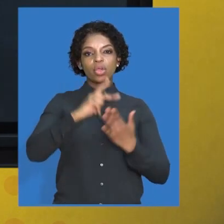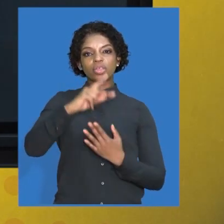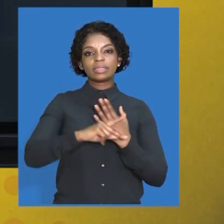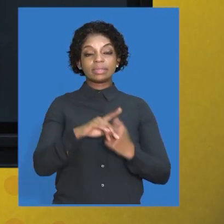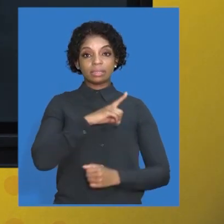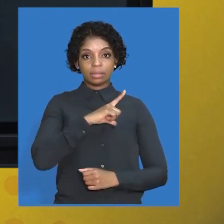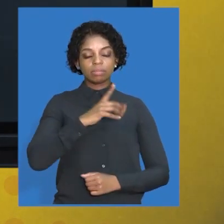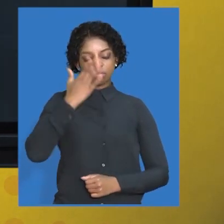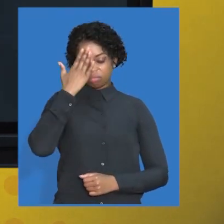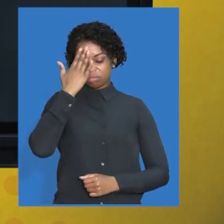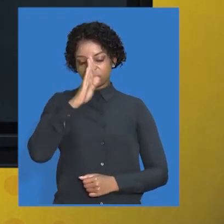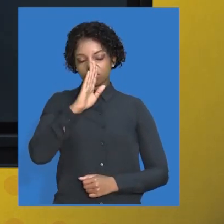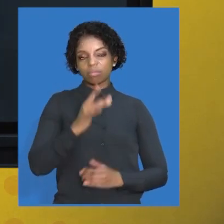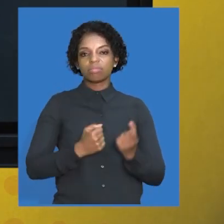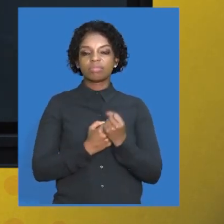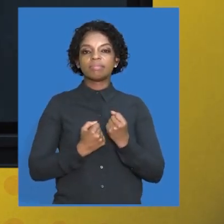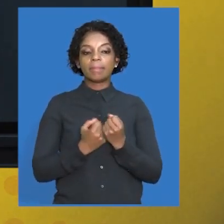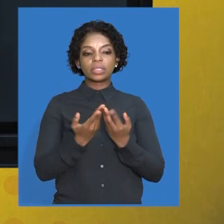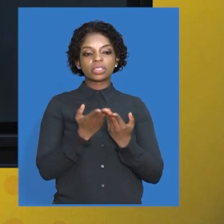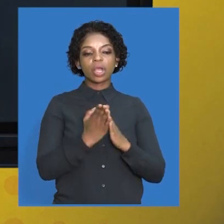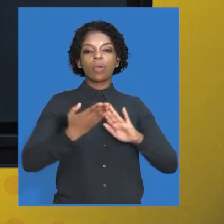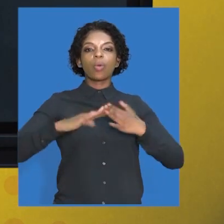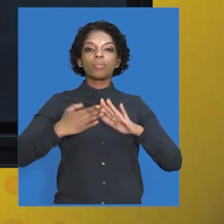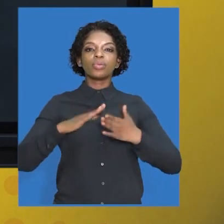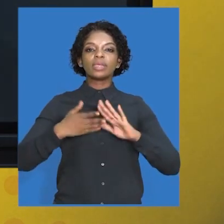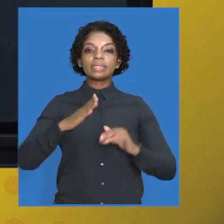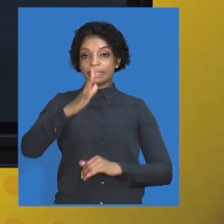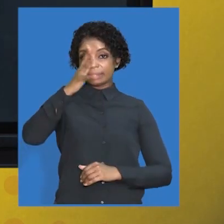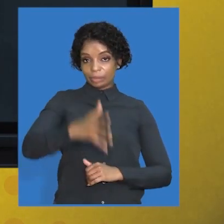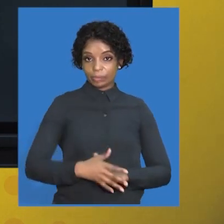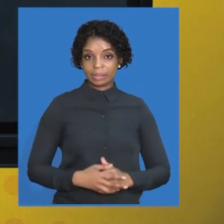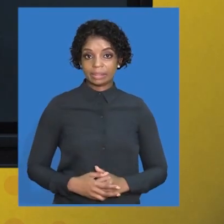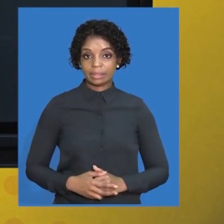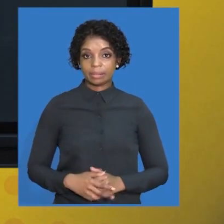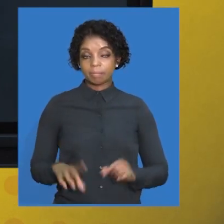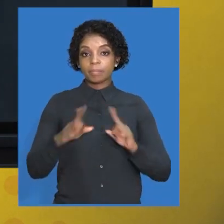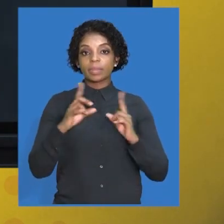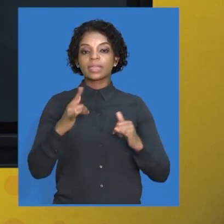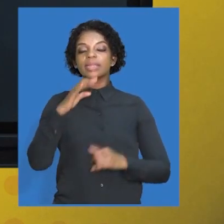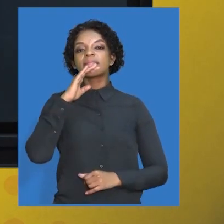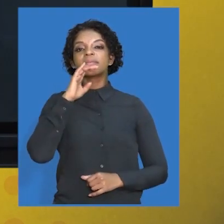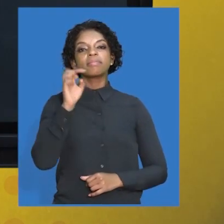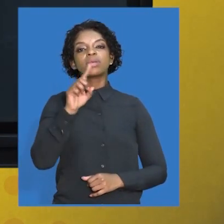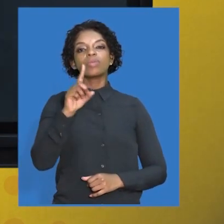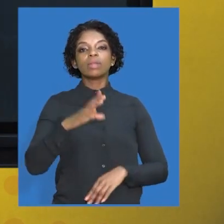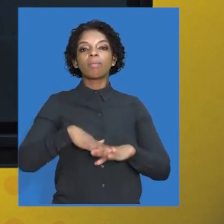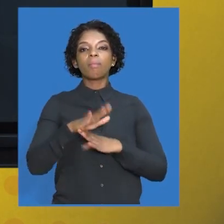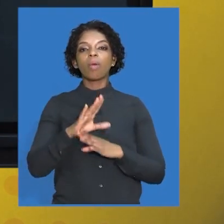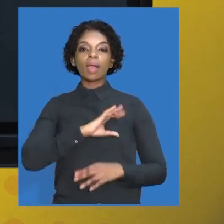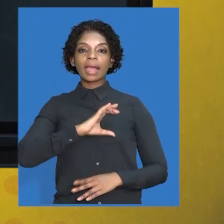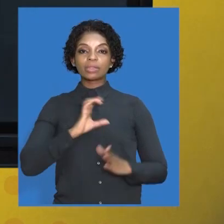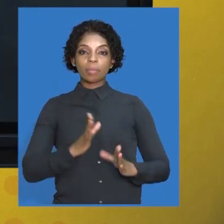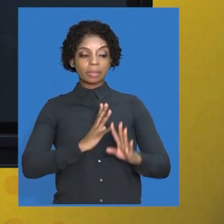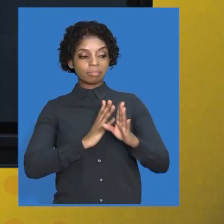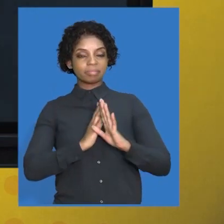giving back to the community, which is going to make me a lifelong customer, which is going to lead to more sustainability of the